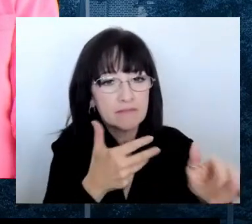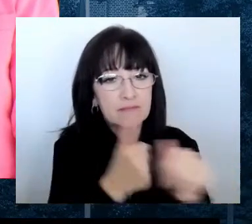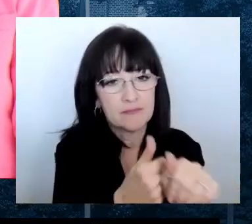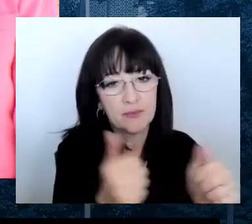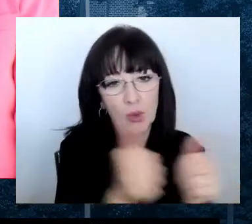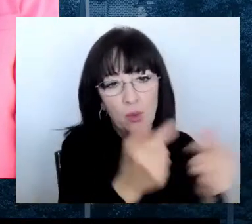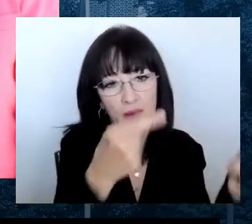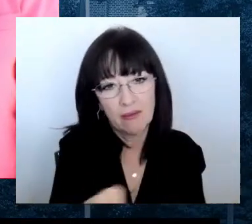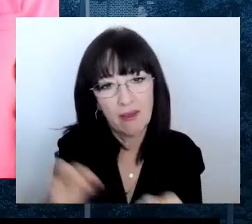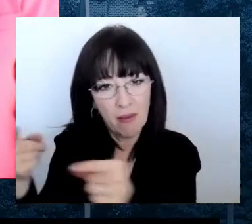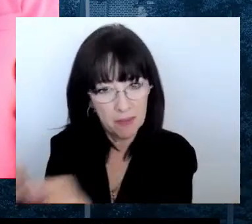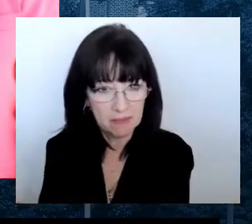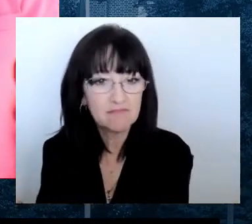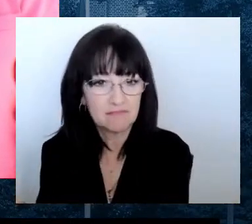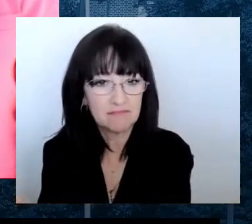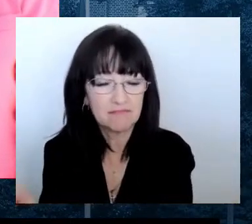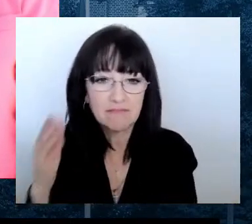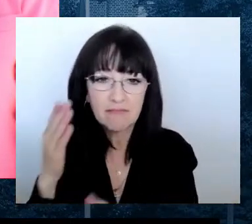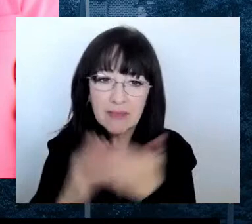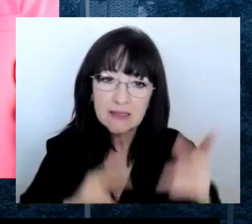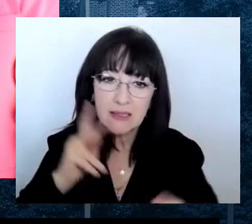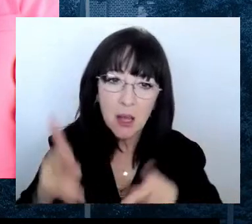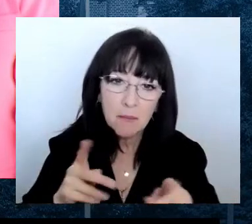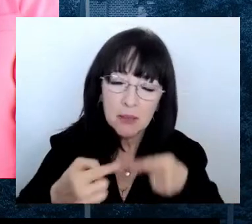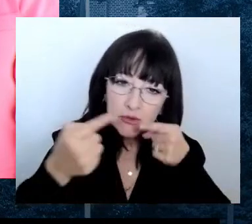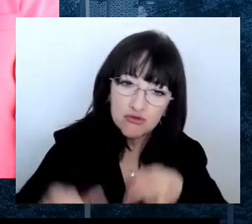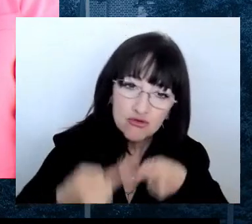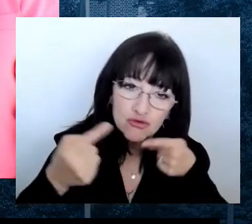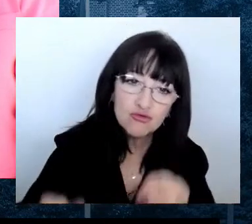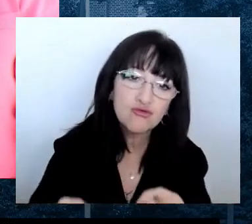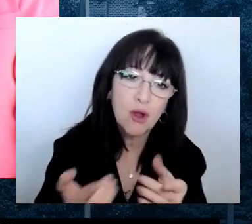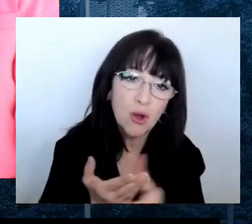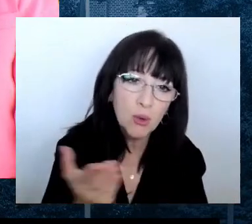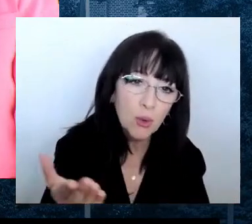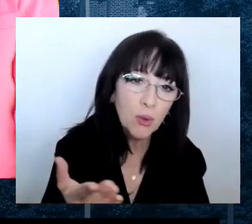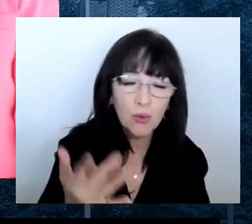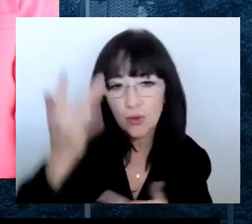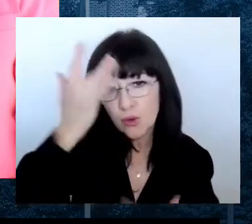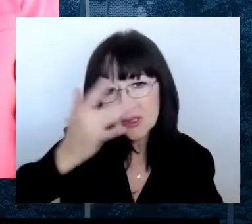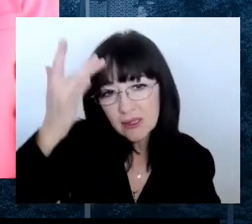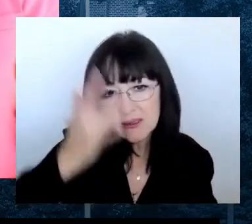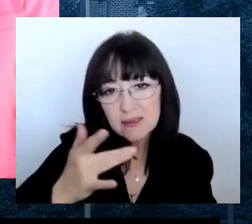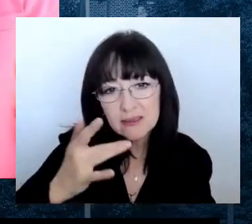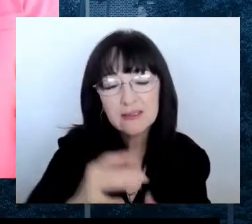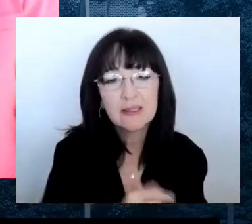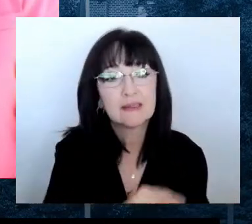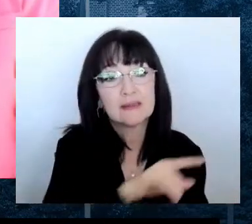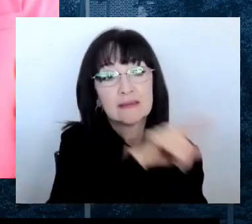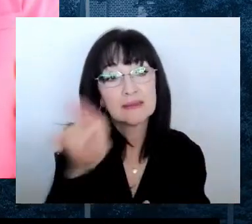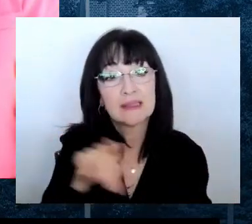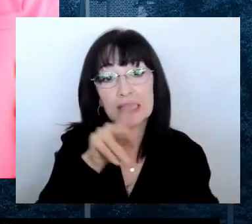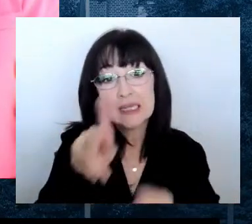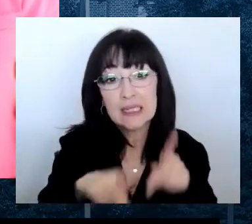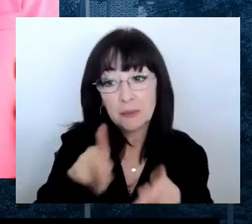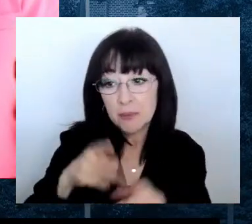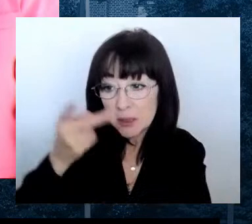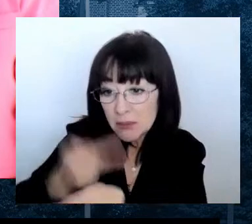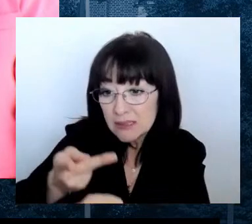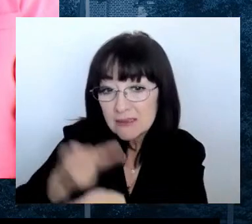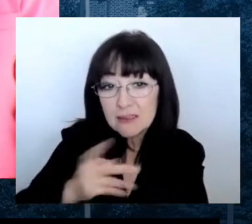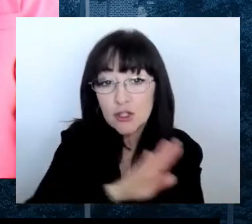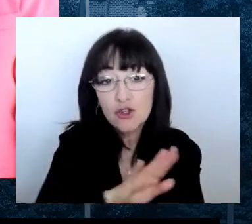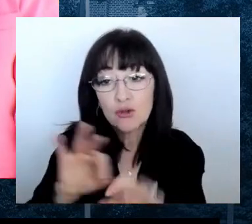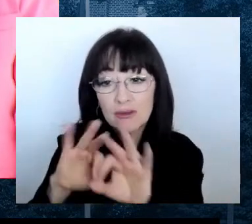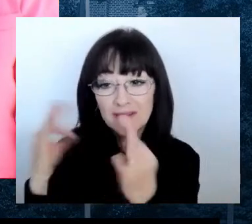vulnerable among us. People struggling through illness, caregivers forced out of a job they love or away from a loved one who